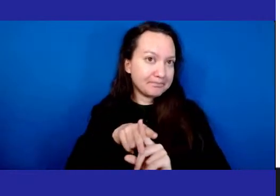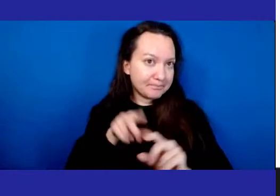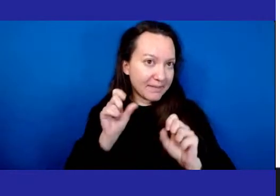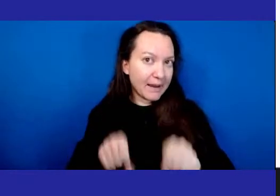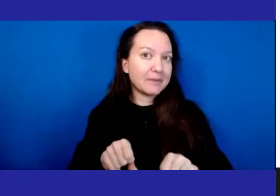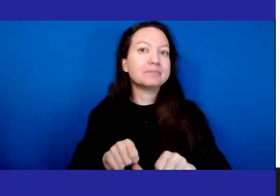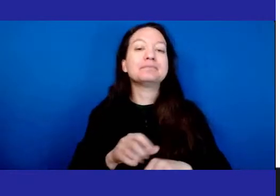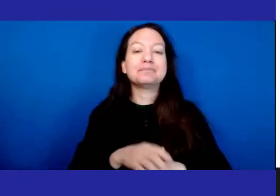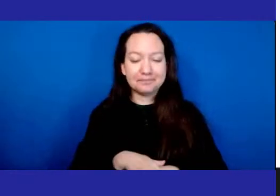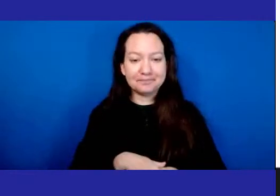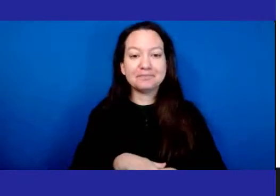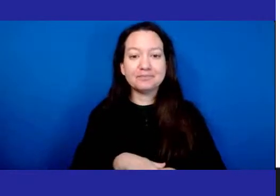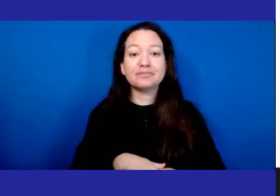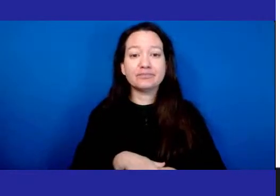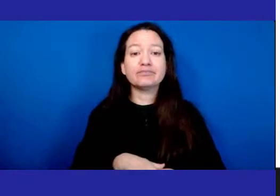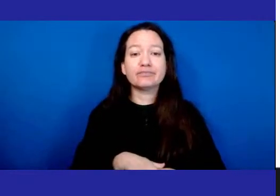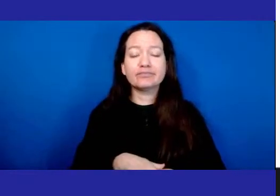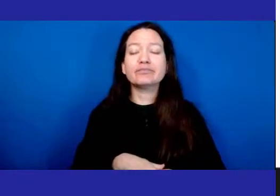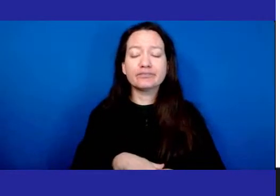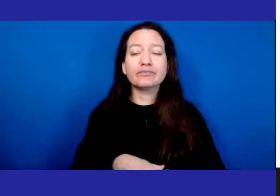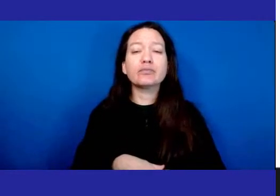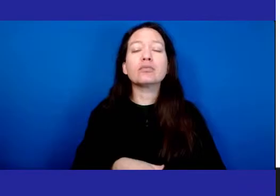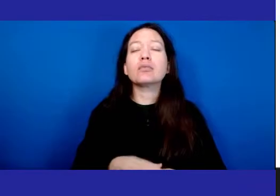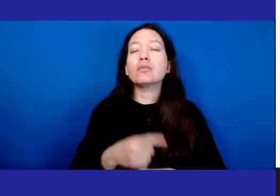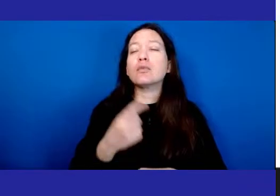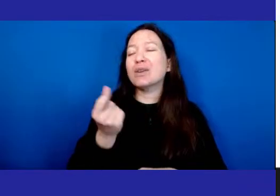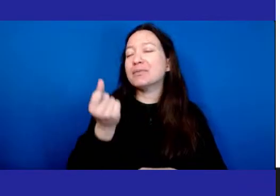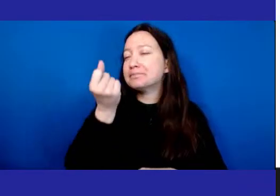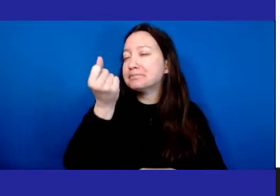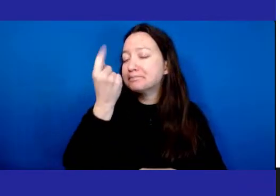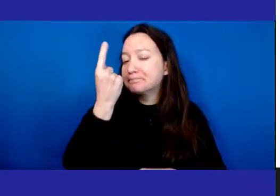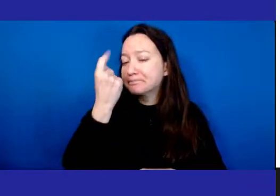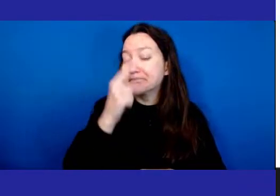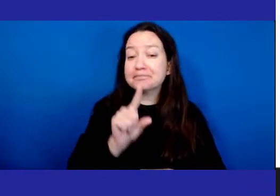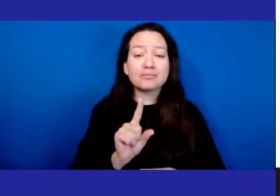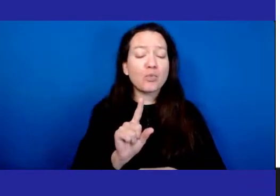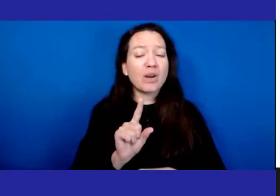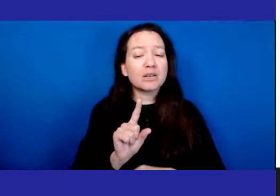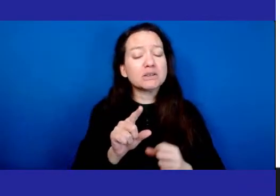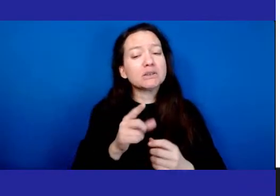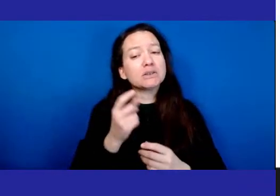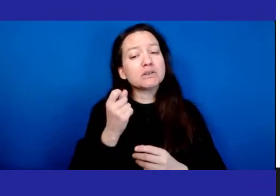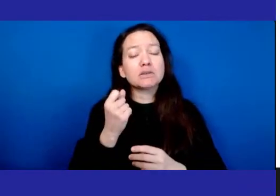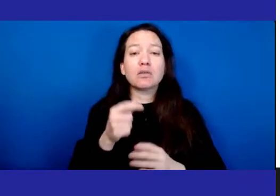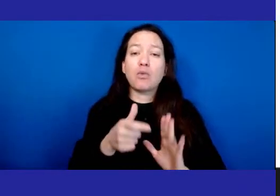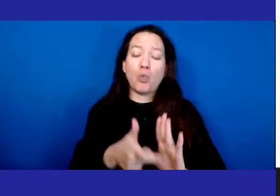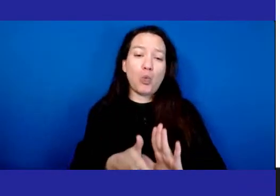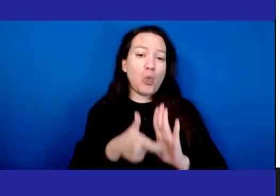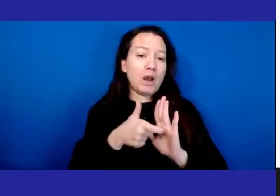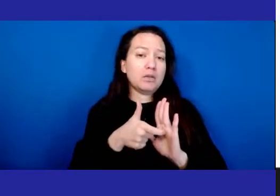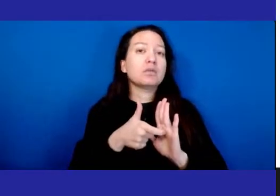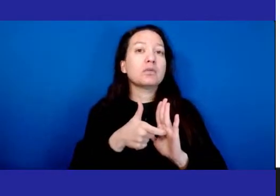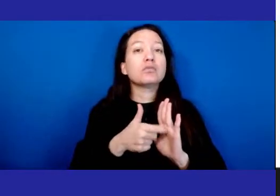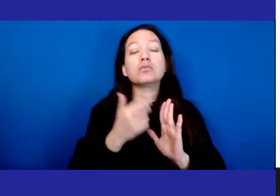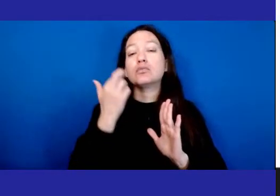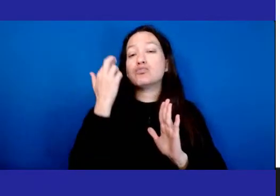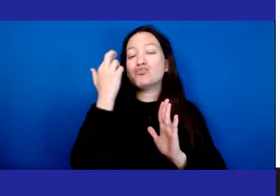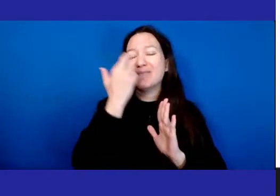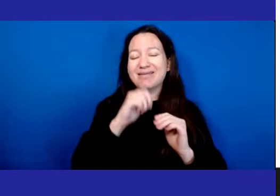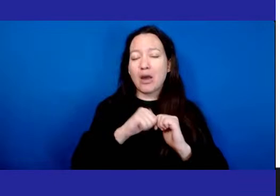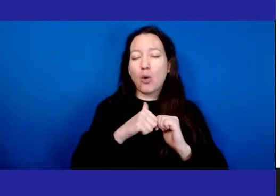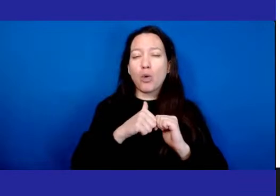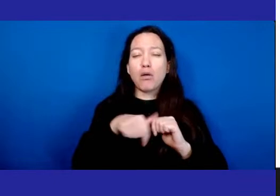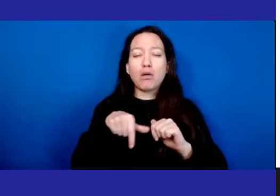Prepared to get that. The one caveat I will tell you is that this has to have, because of the way this is